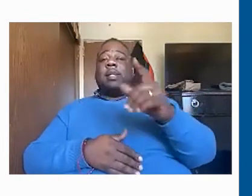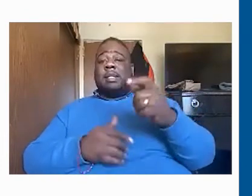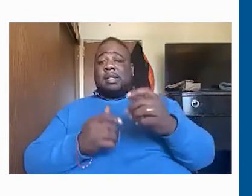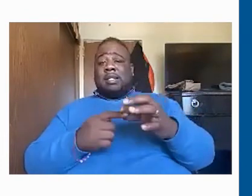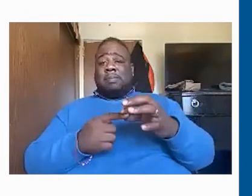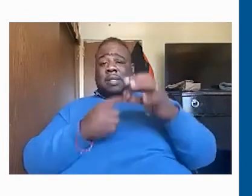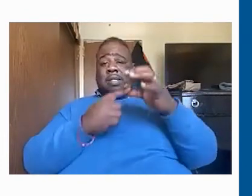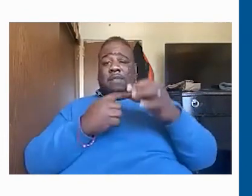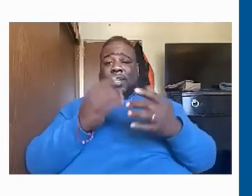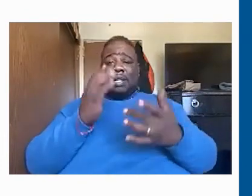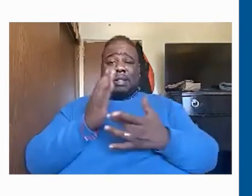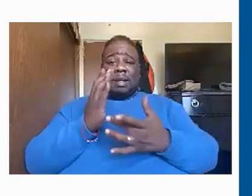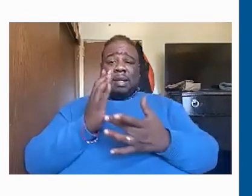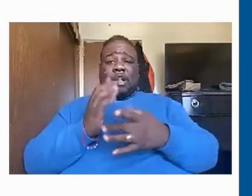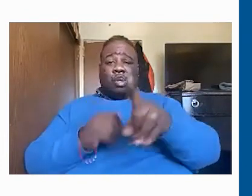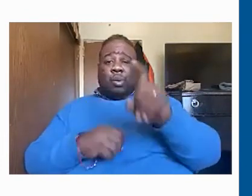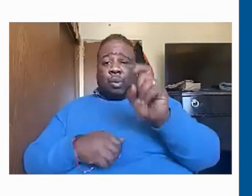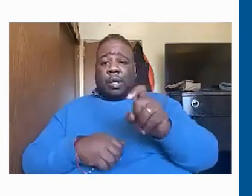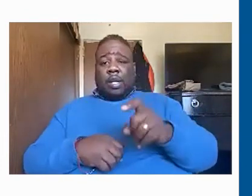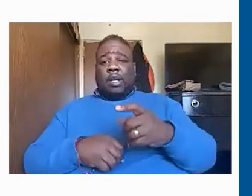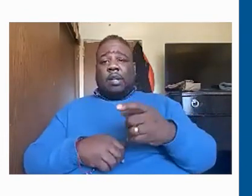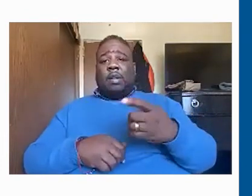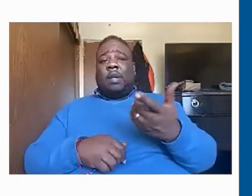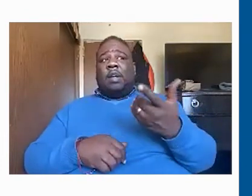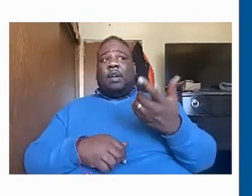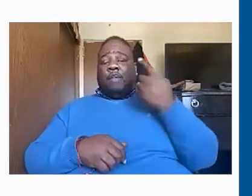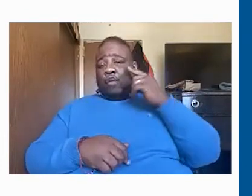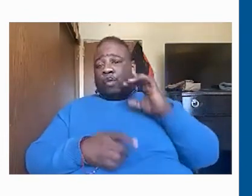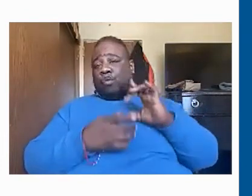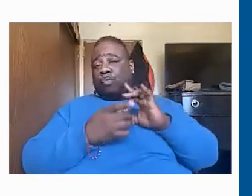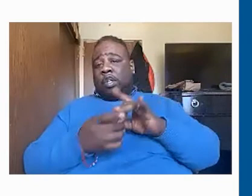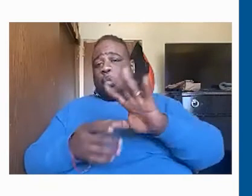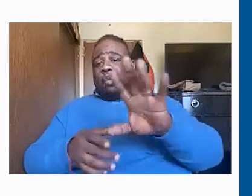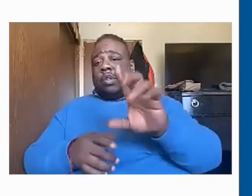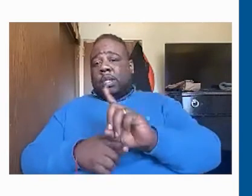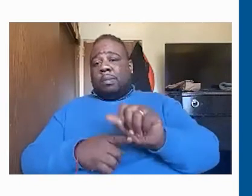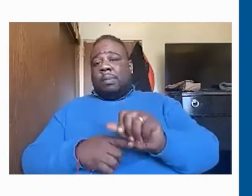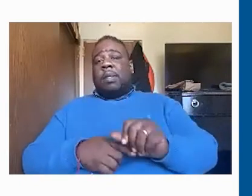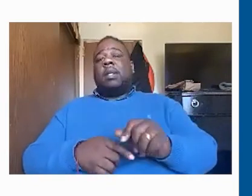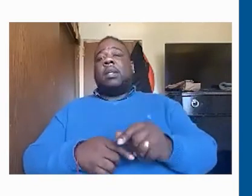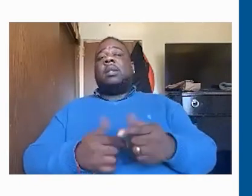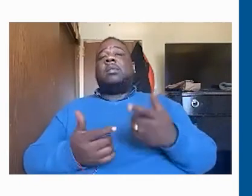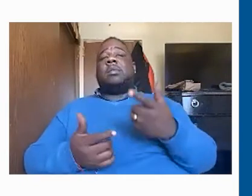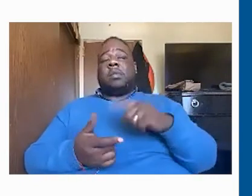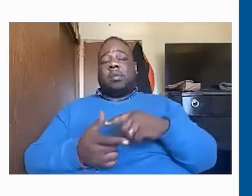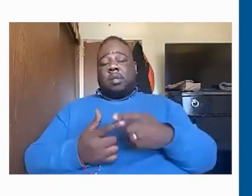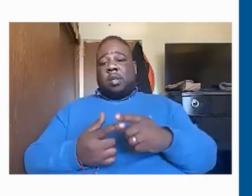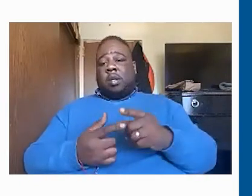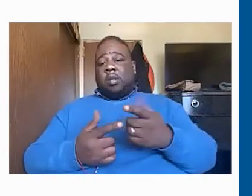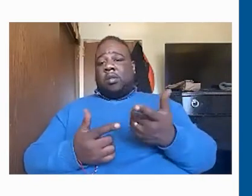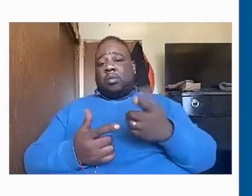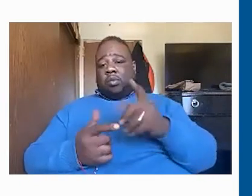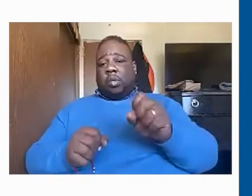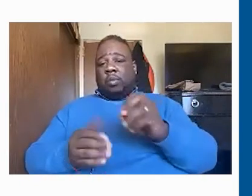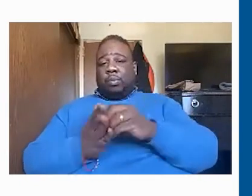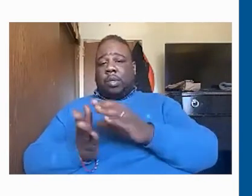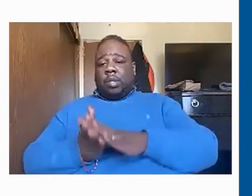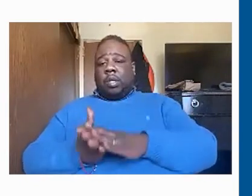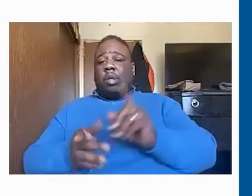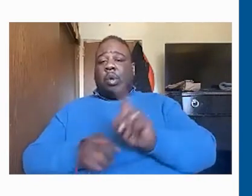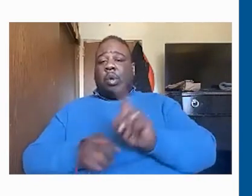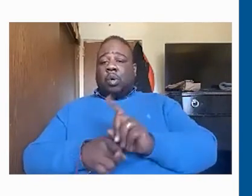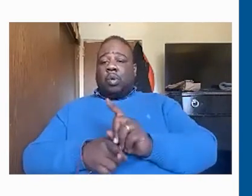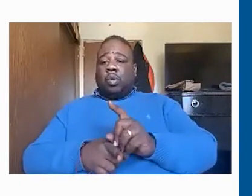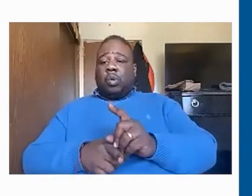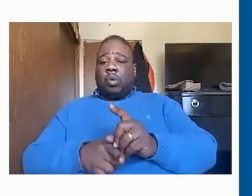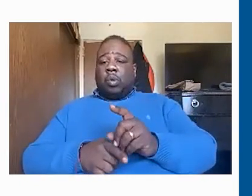disability and they want to see if they qualify as a life-sustaining equipment customer, they can call Con Edison or